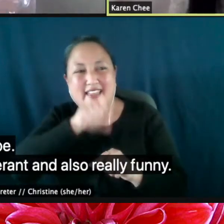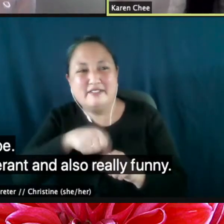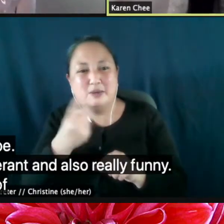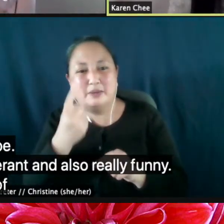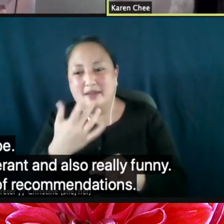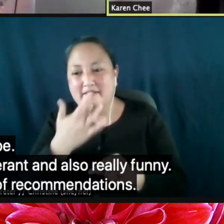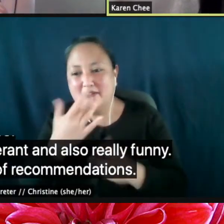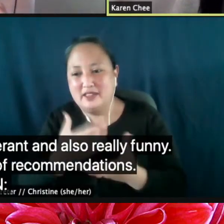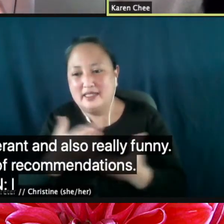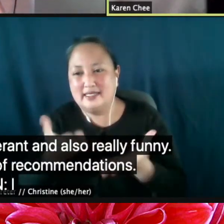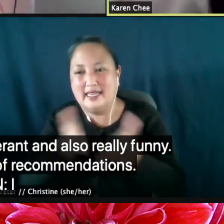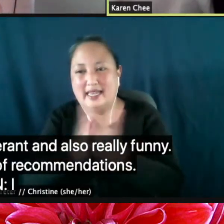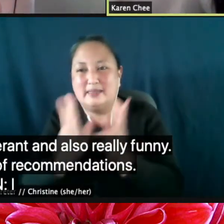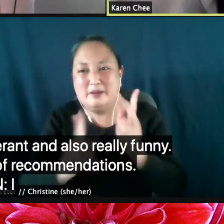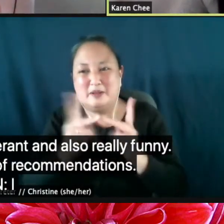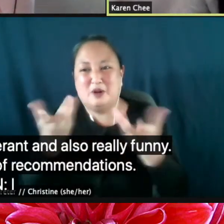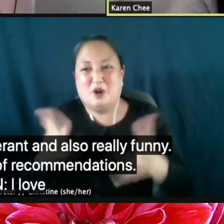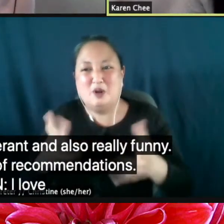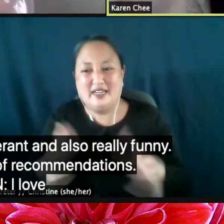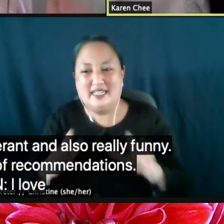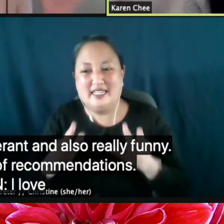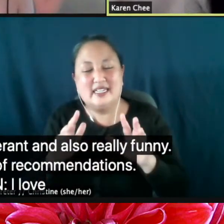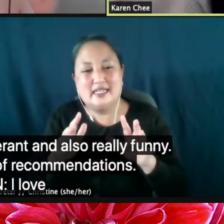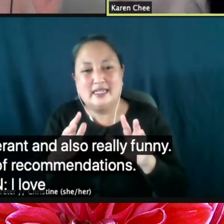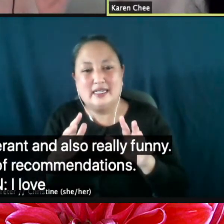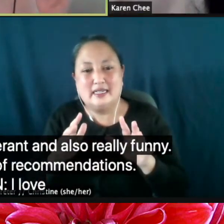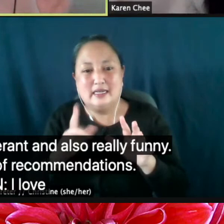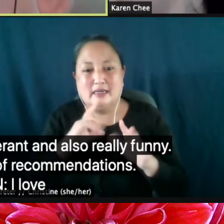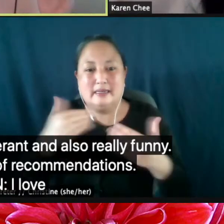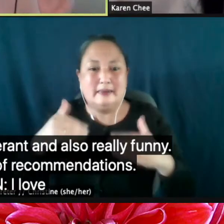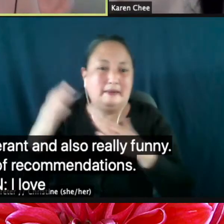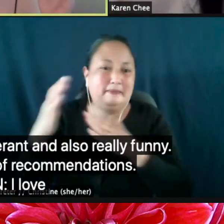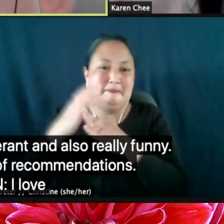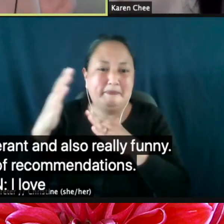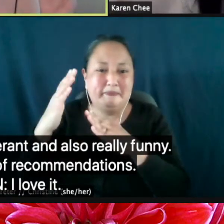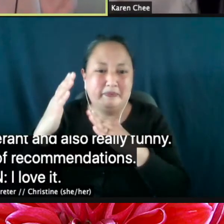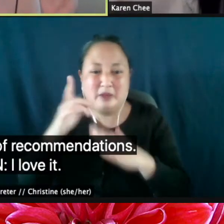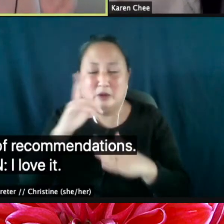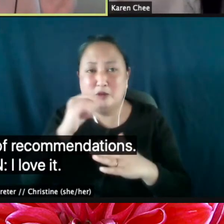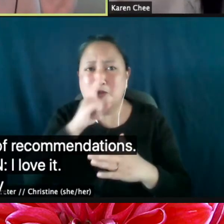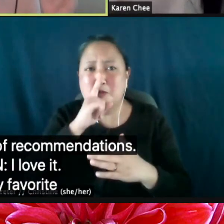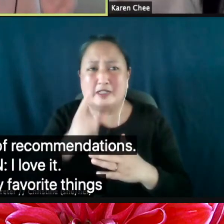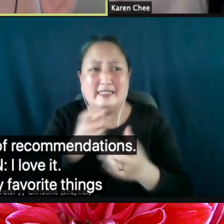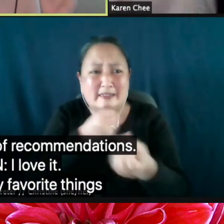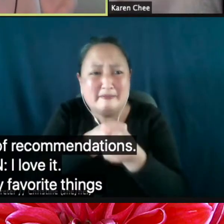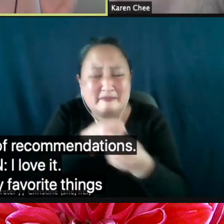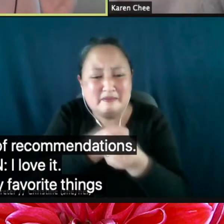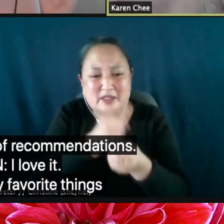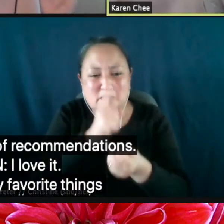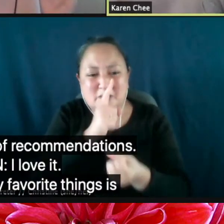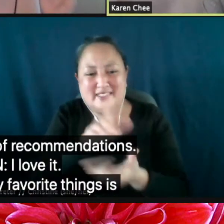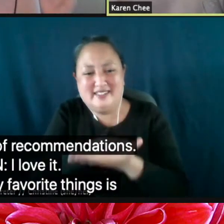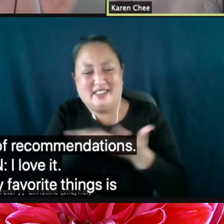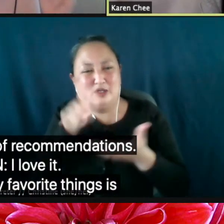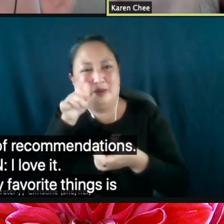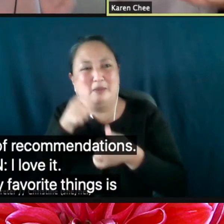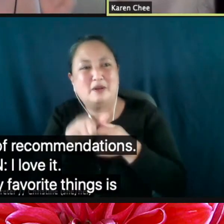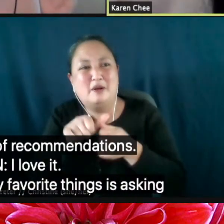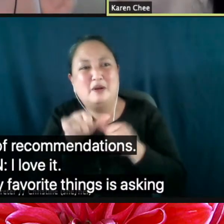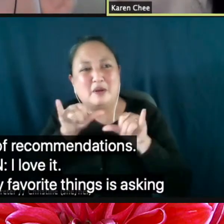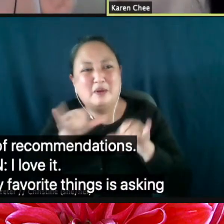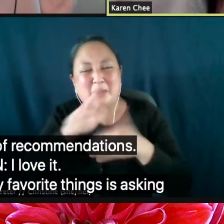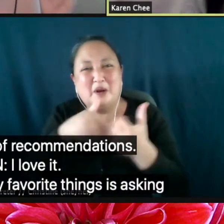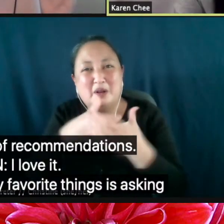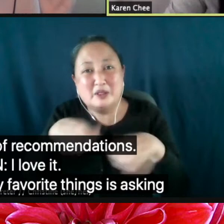things is asking people who I think are already, sort of at the top of the game, being like, who are you really big fans of? And then it's really nice to remember we're all doing this because